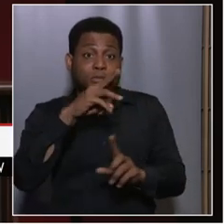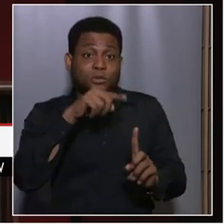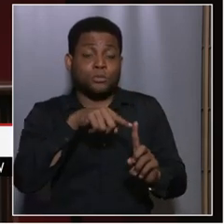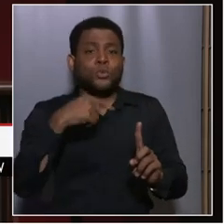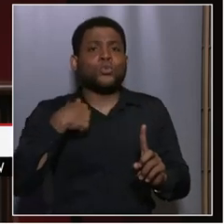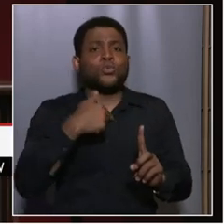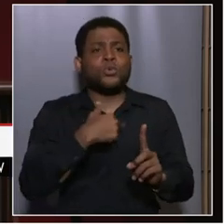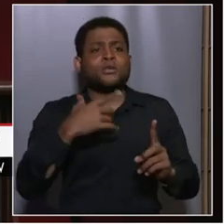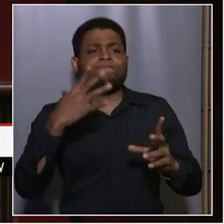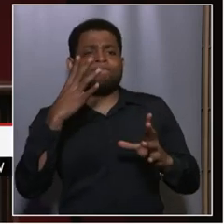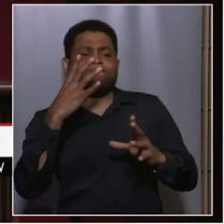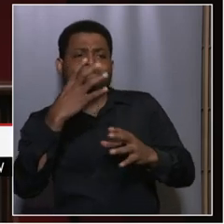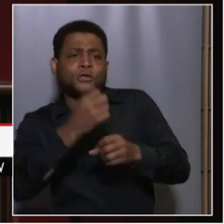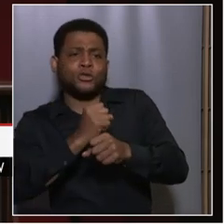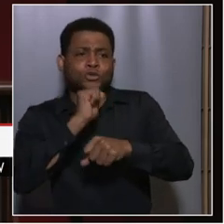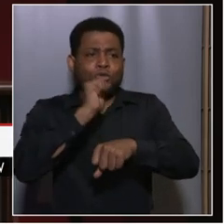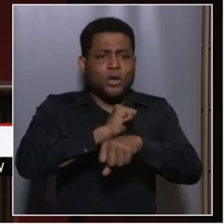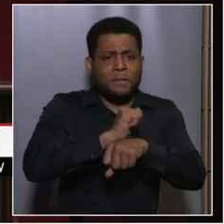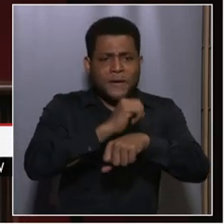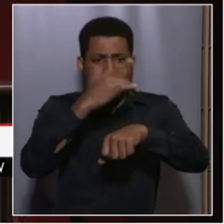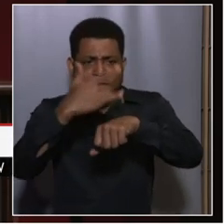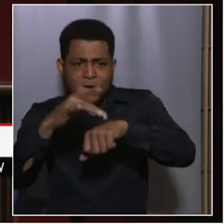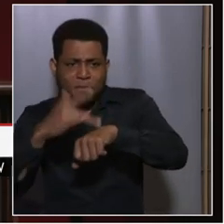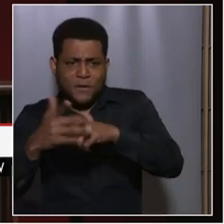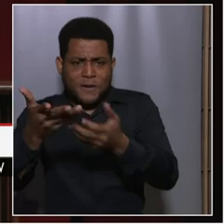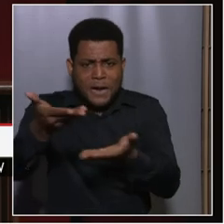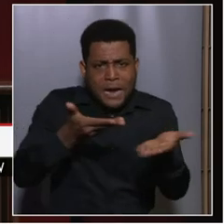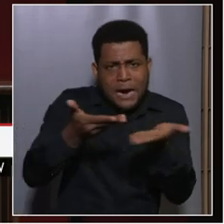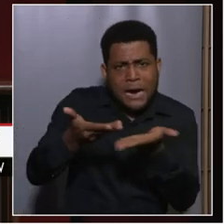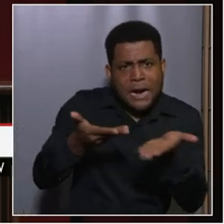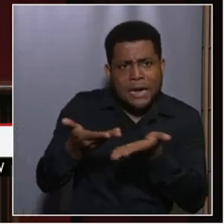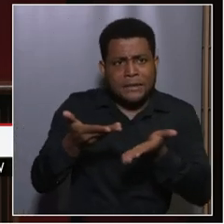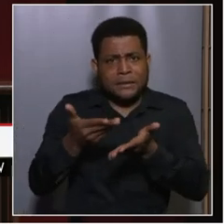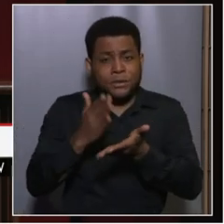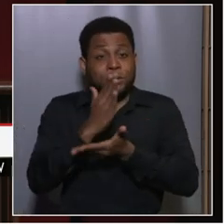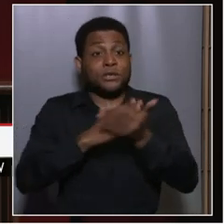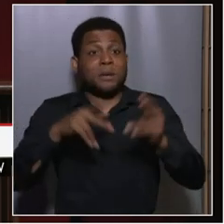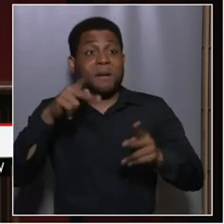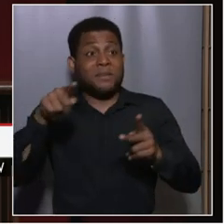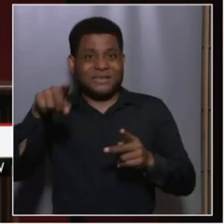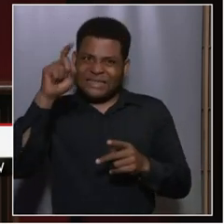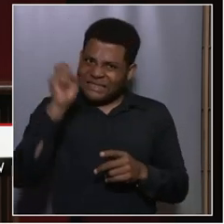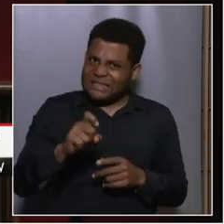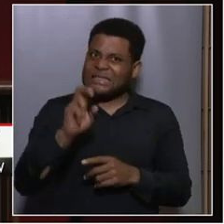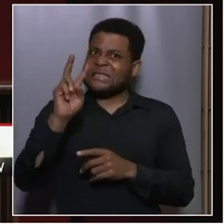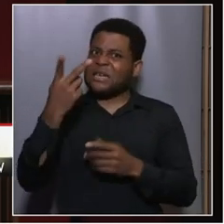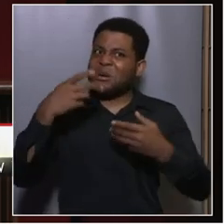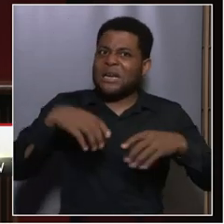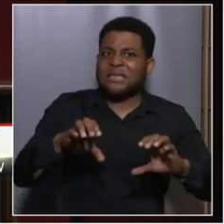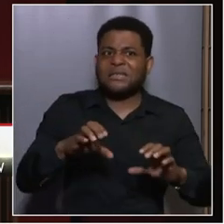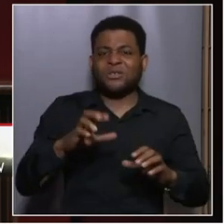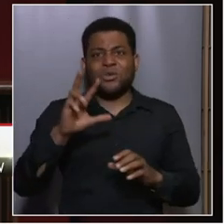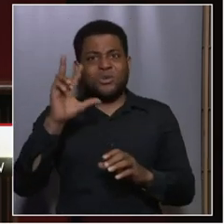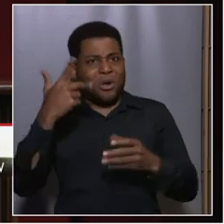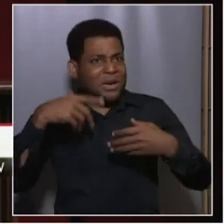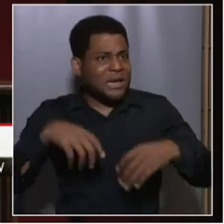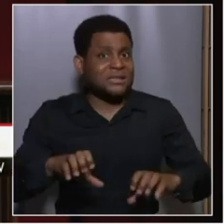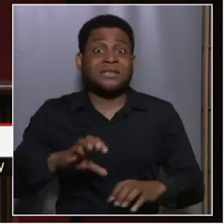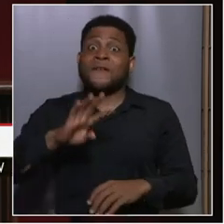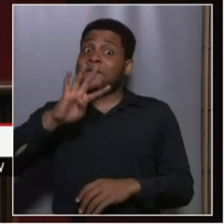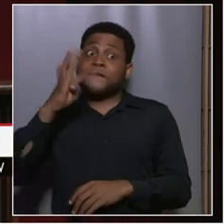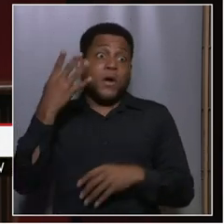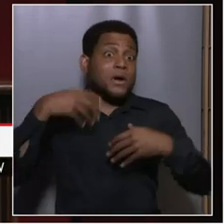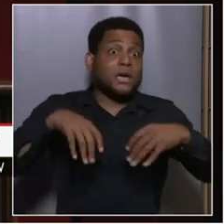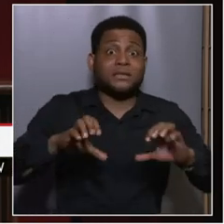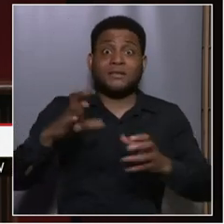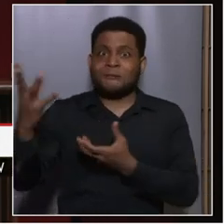You probably know that we have Project Empowerment that we've added jobs to. You likely know that even